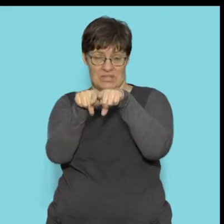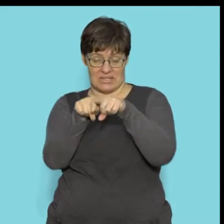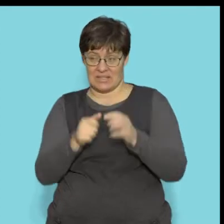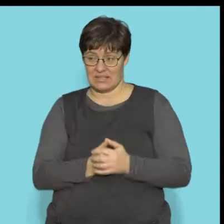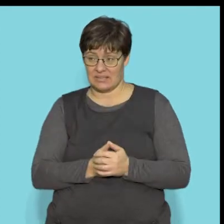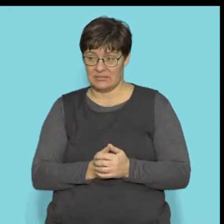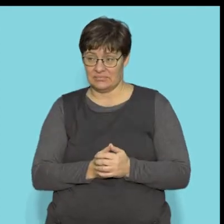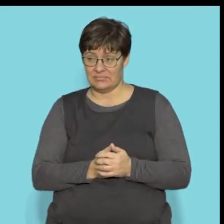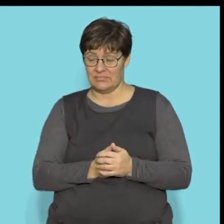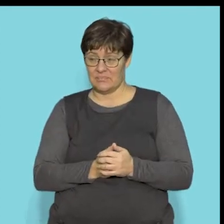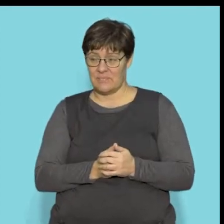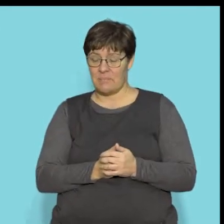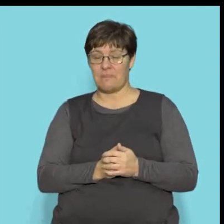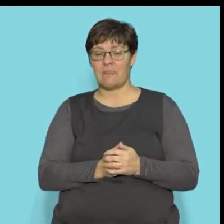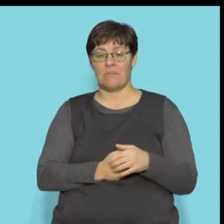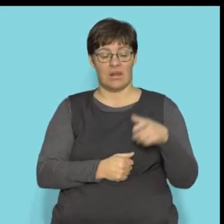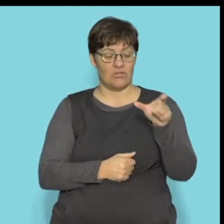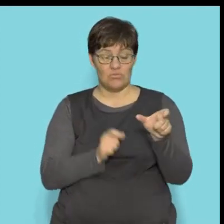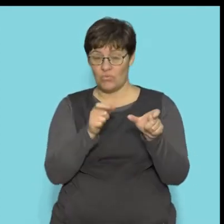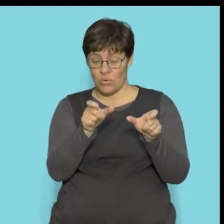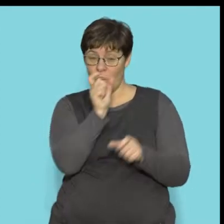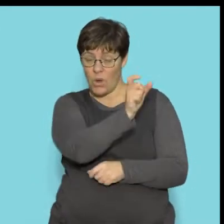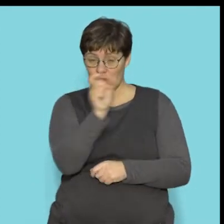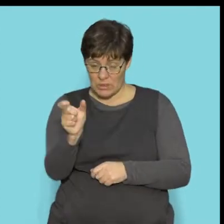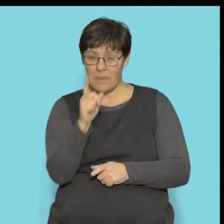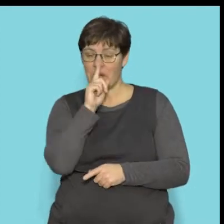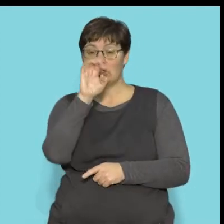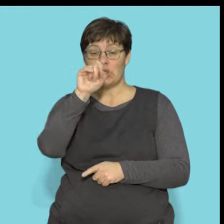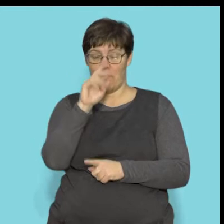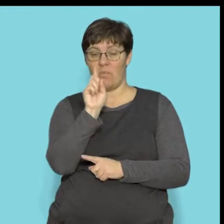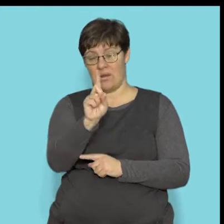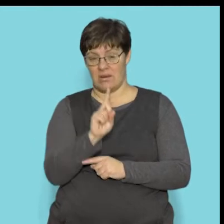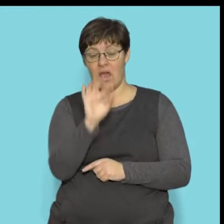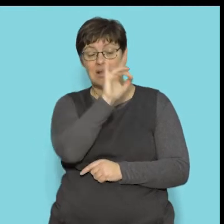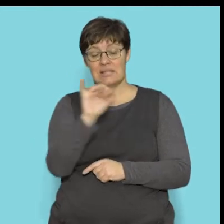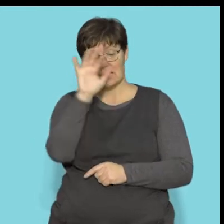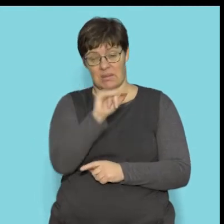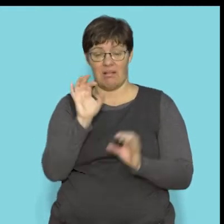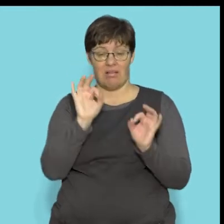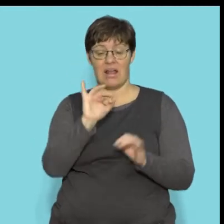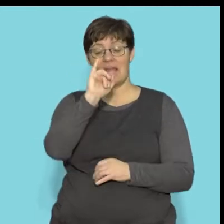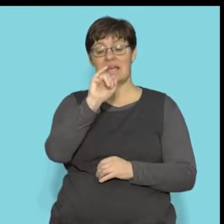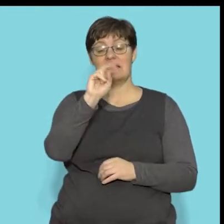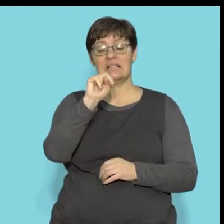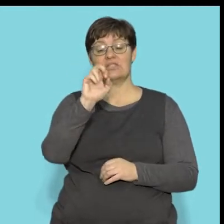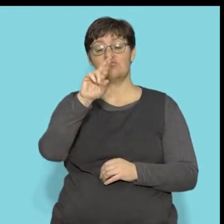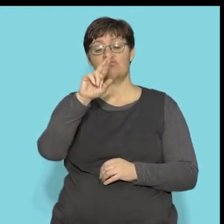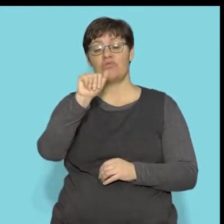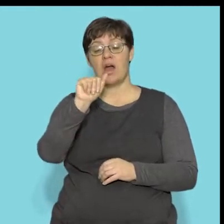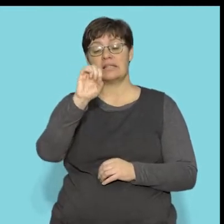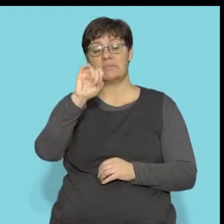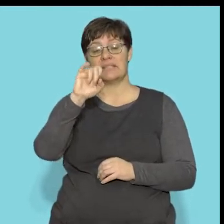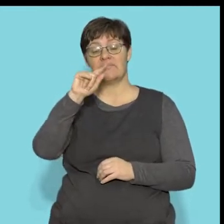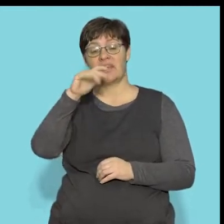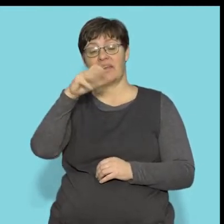competition. So two words making up our one term. Make sure that you spell this